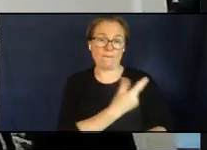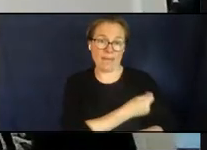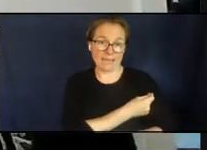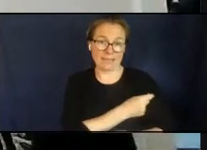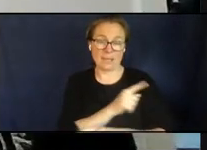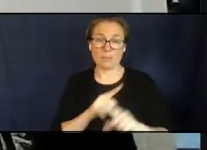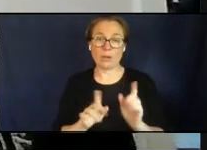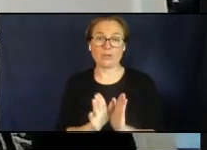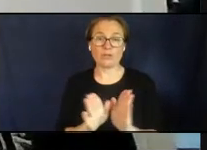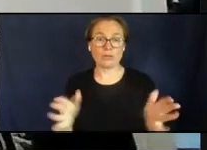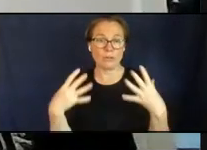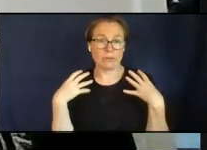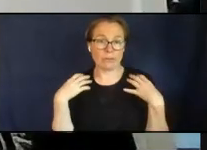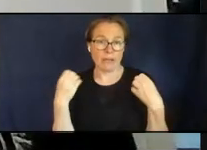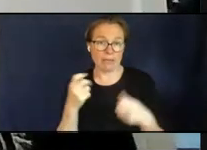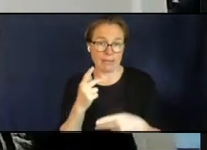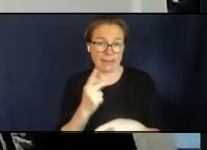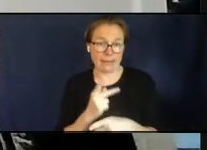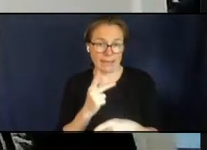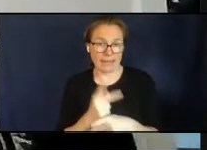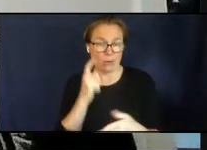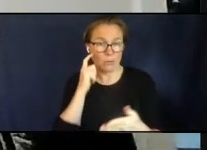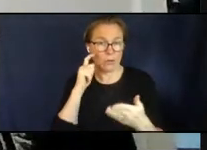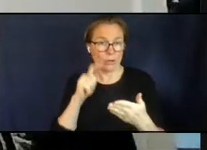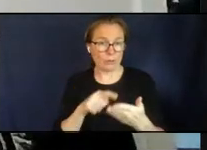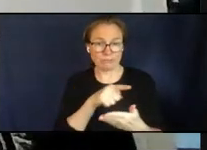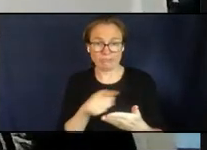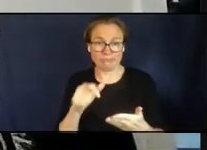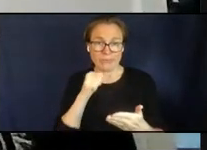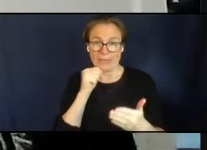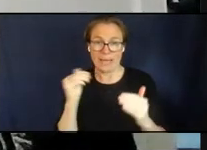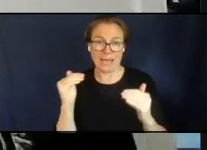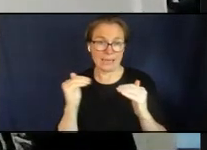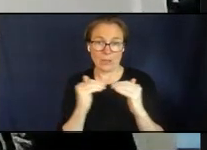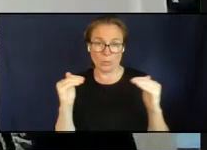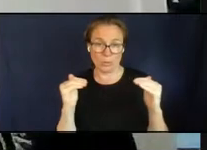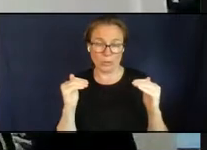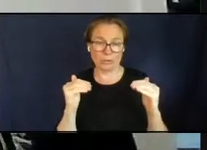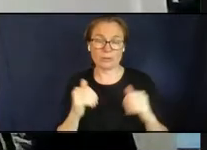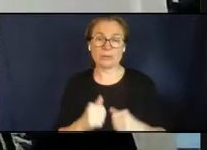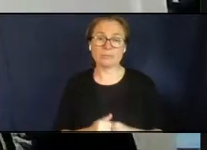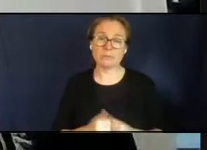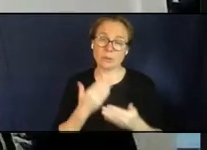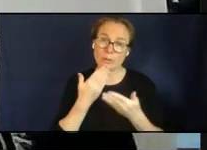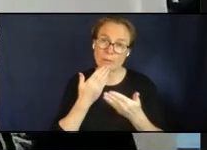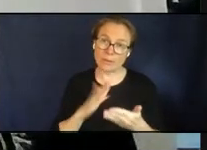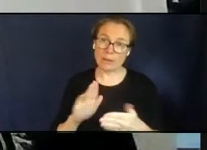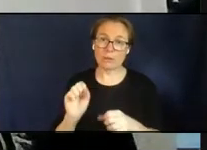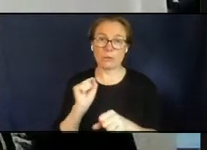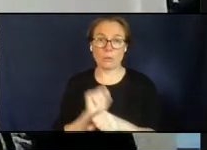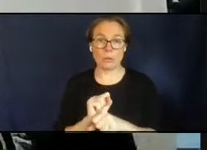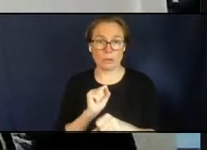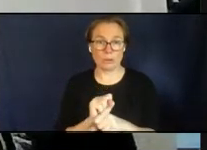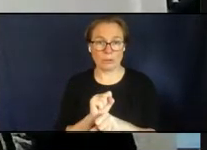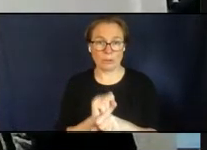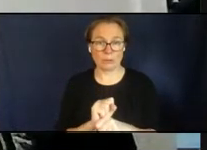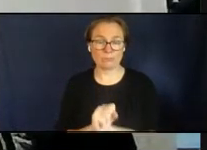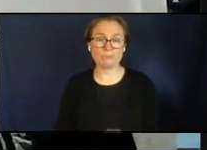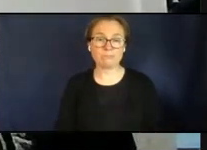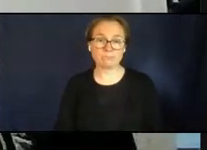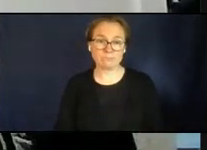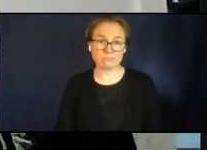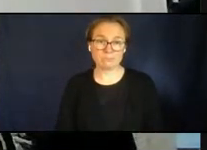DeVivi spoke about. So thank you for the work in the immediate crisis. And we look forward to hearing from you again as we move